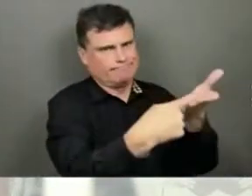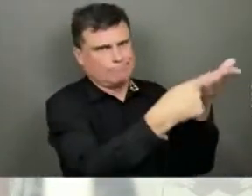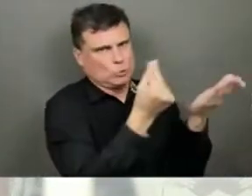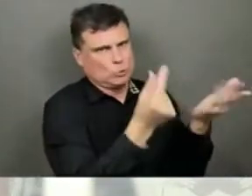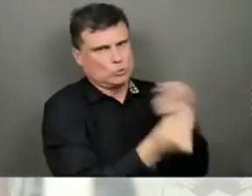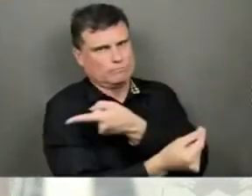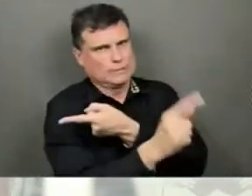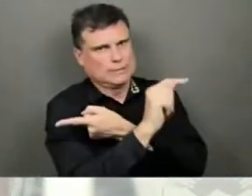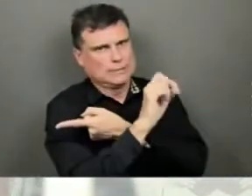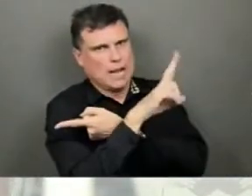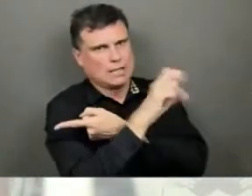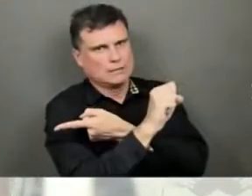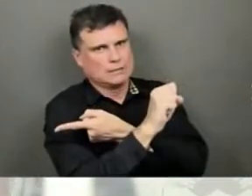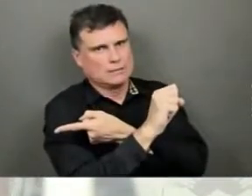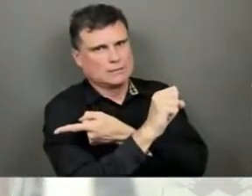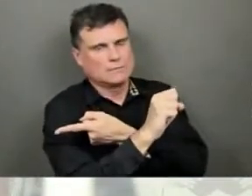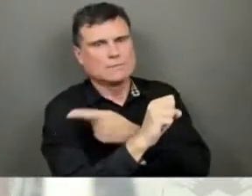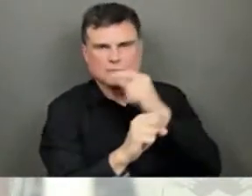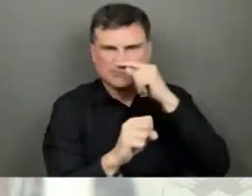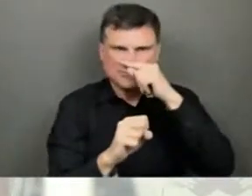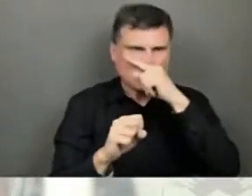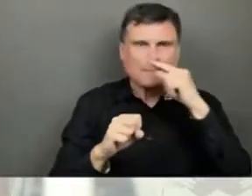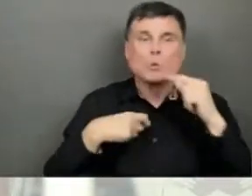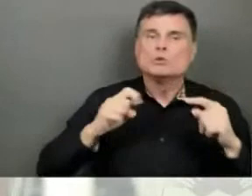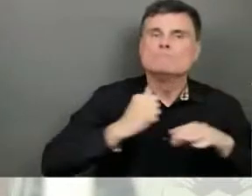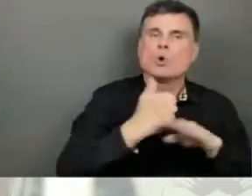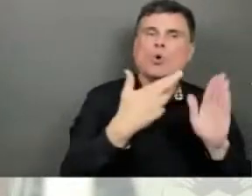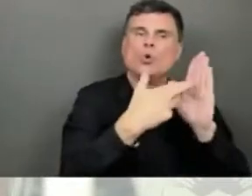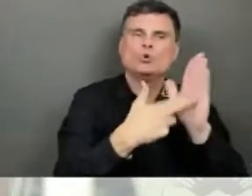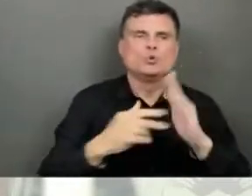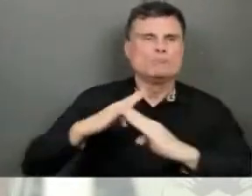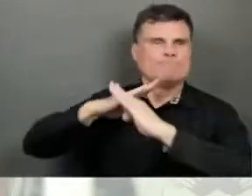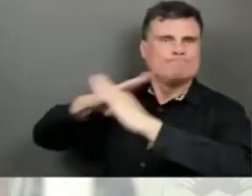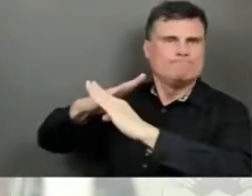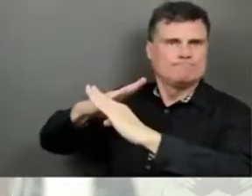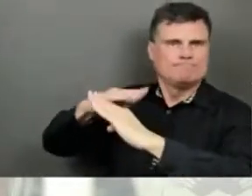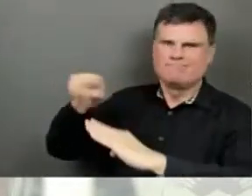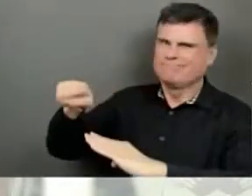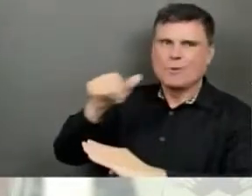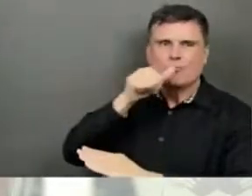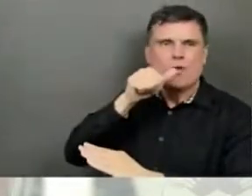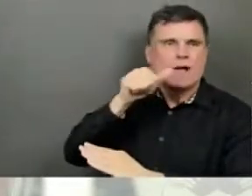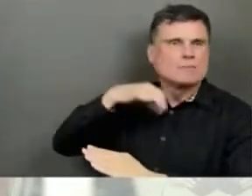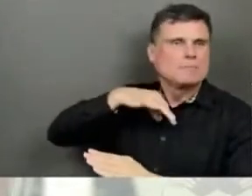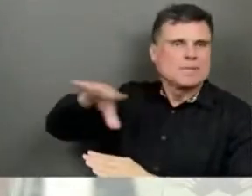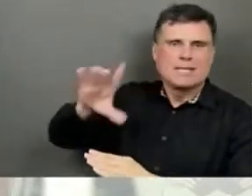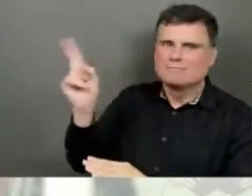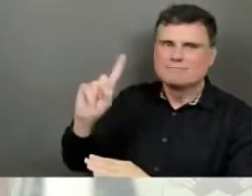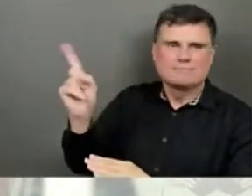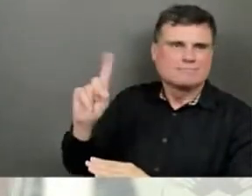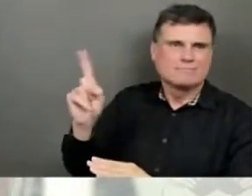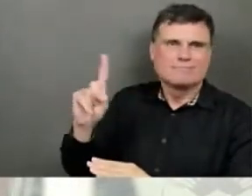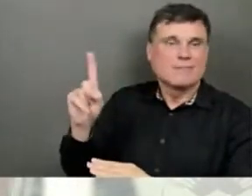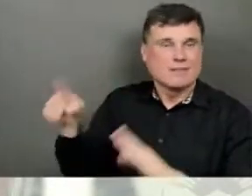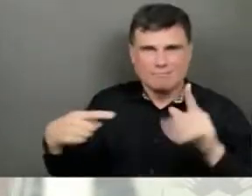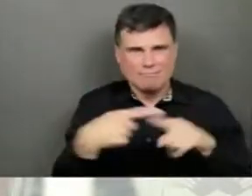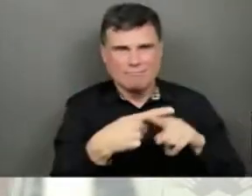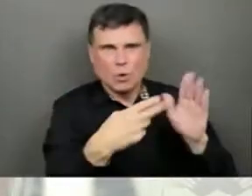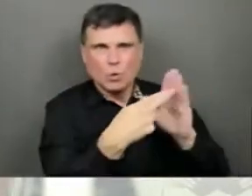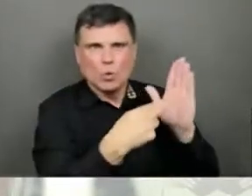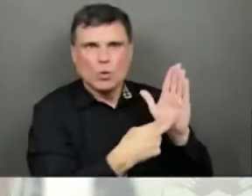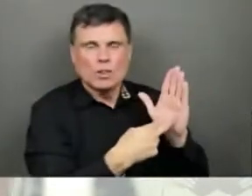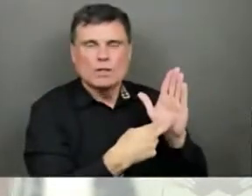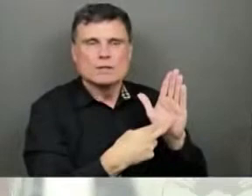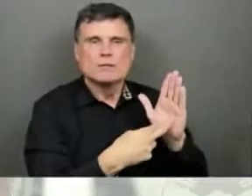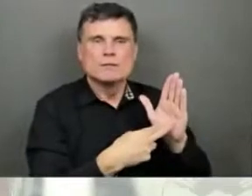of, well, we should have rules to block certain things. We've expanded the access to public services. When you have, just so people understand,